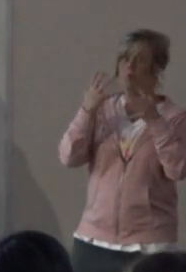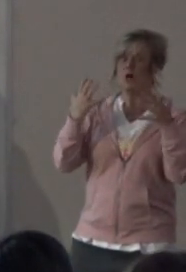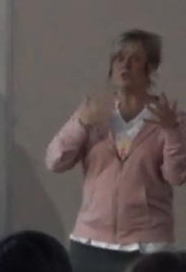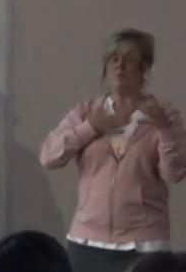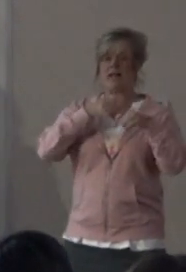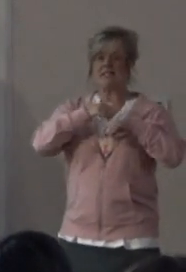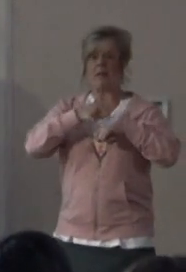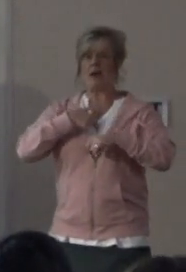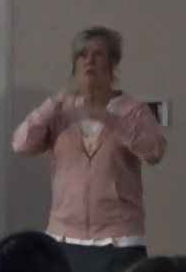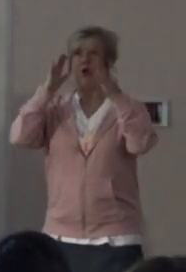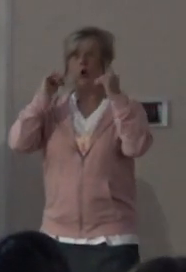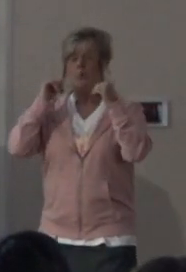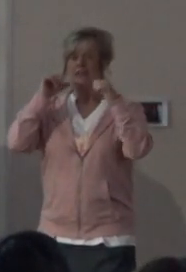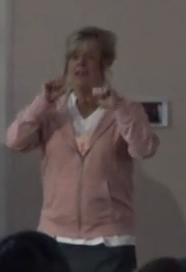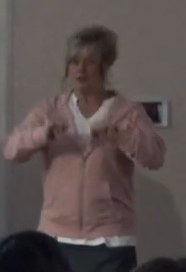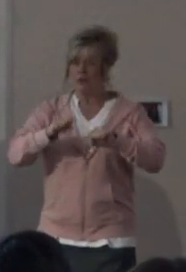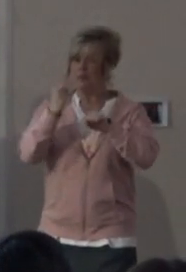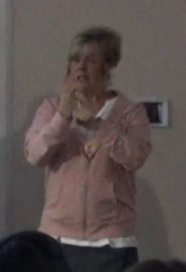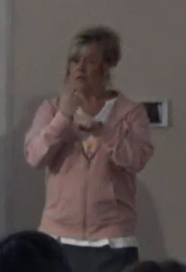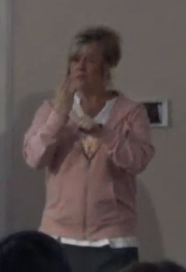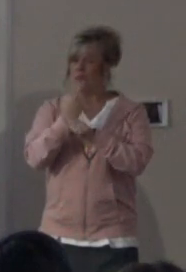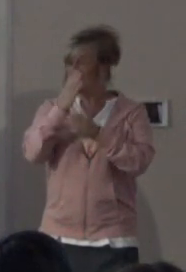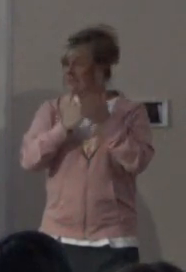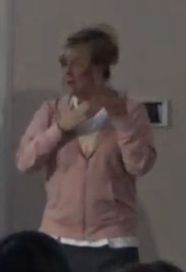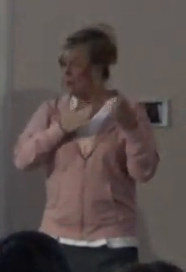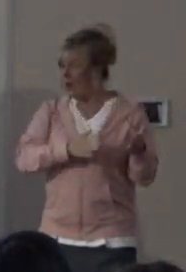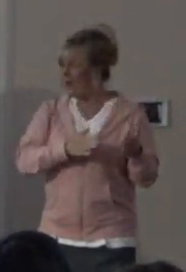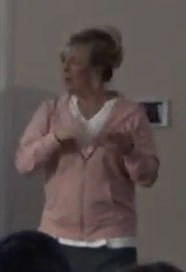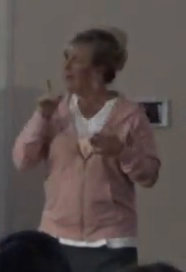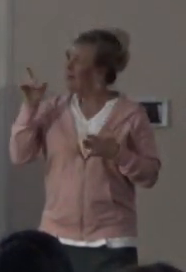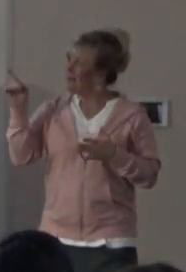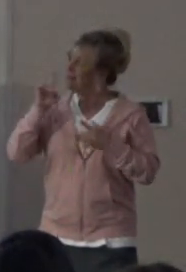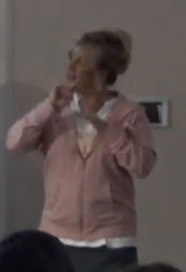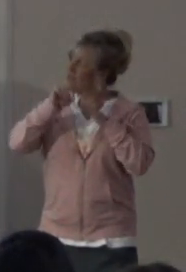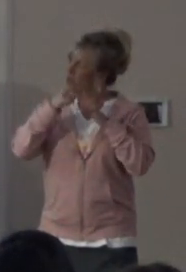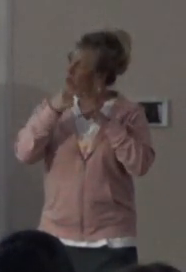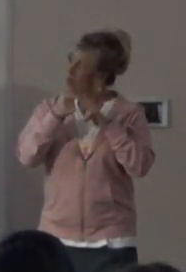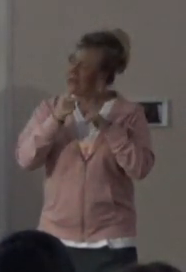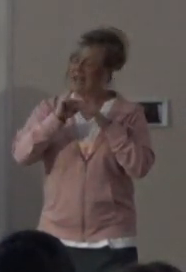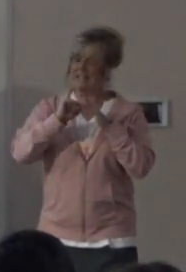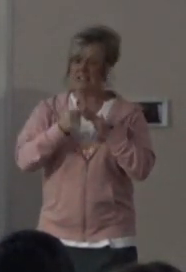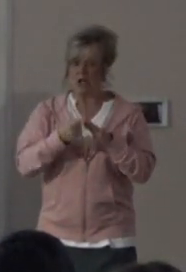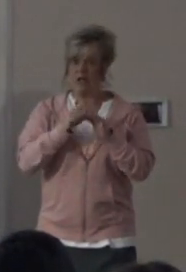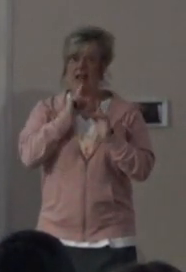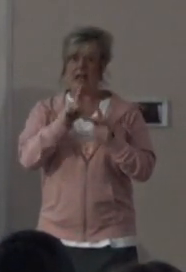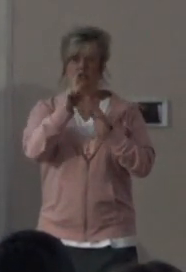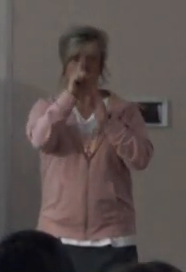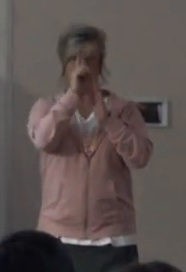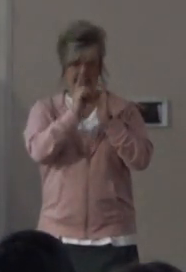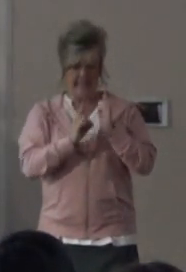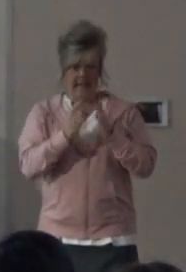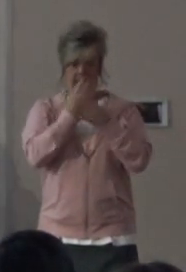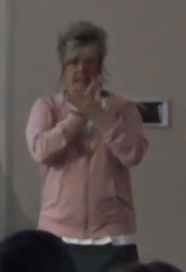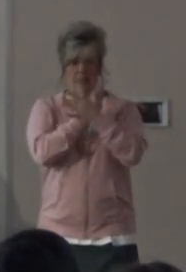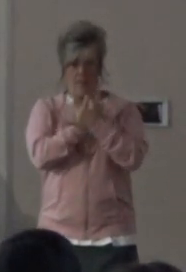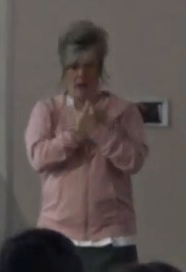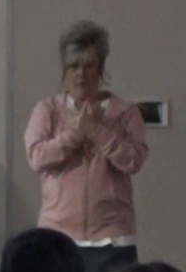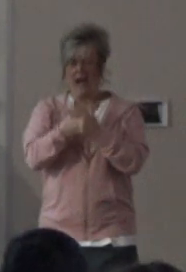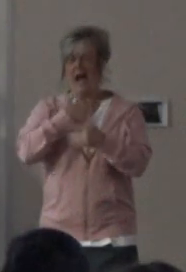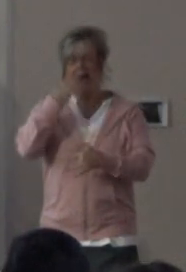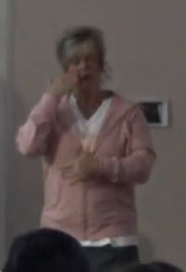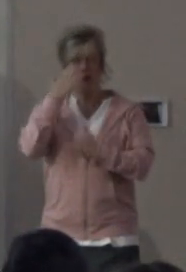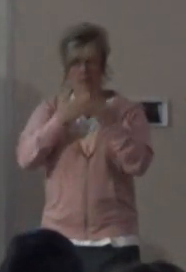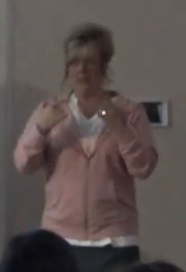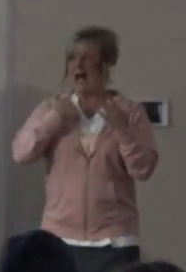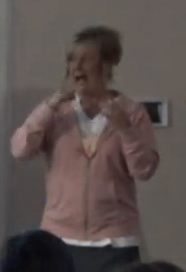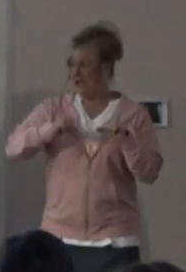I was hoping it would be useful in some sort. So this is when I started actually designing the butterfly. I knew this was something I could do